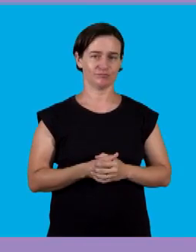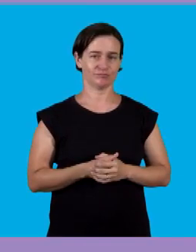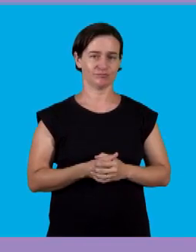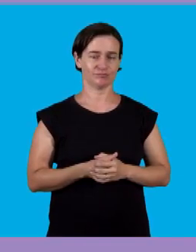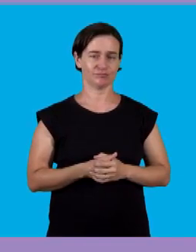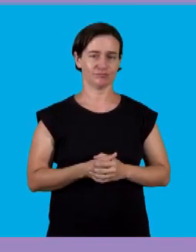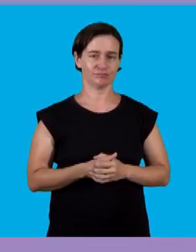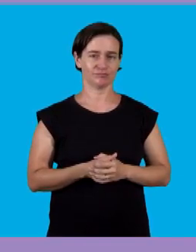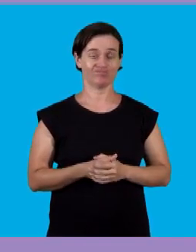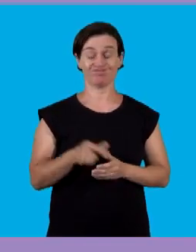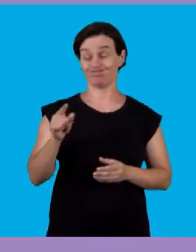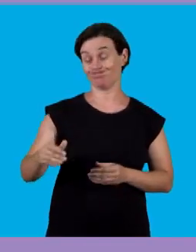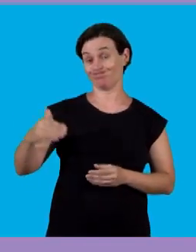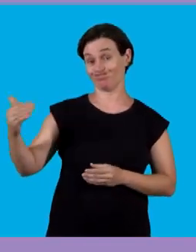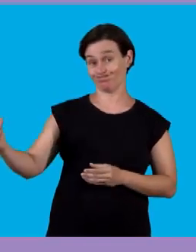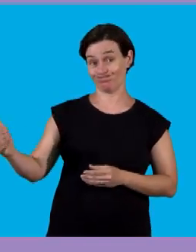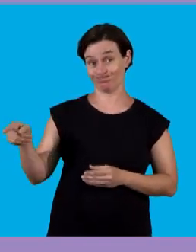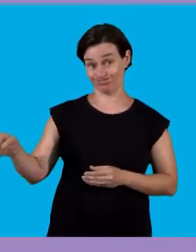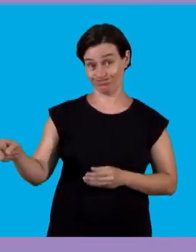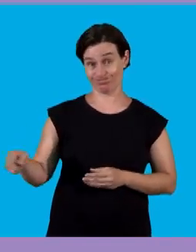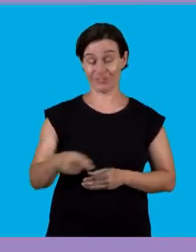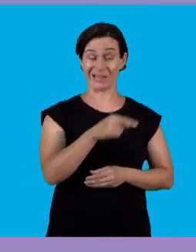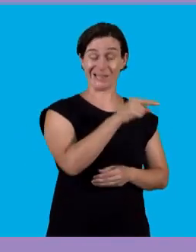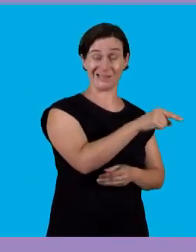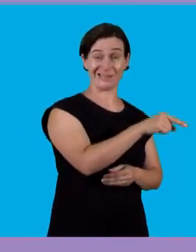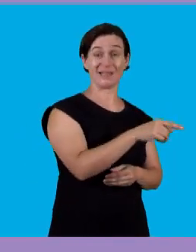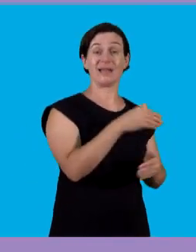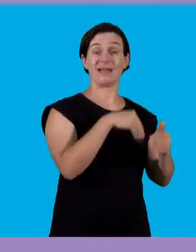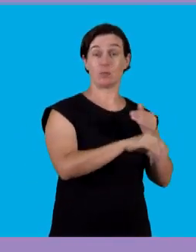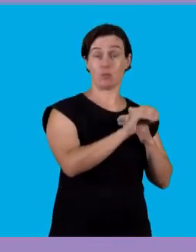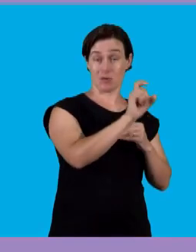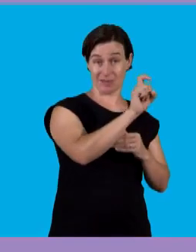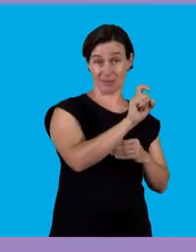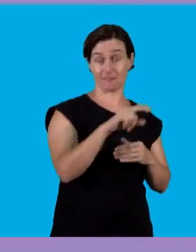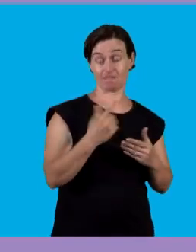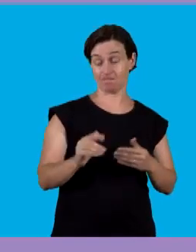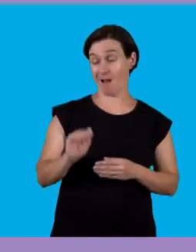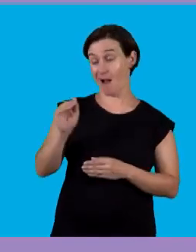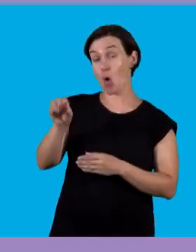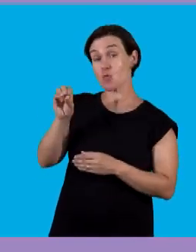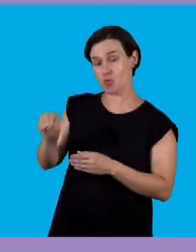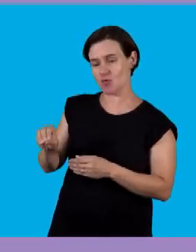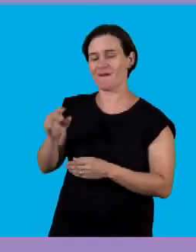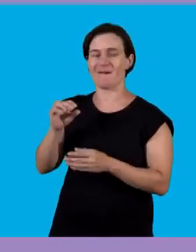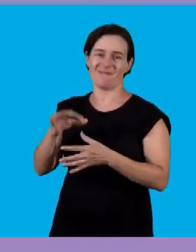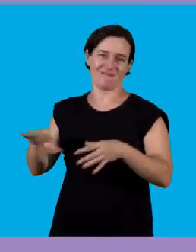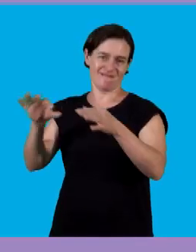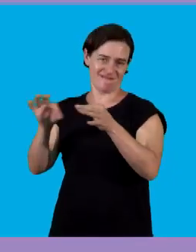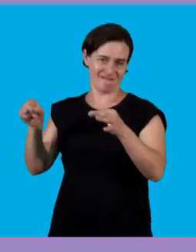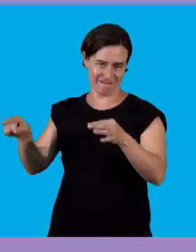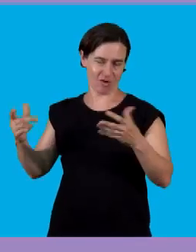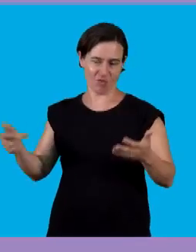our input values. And our input values are going to result in our